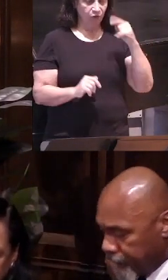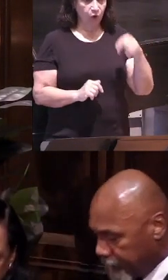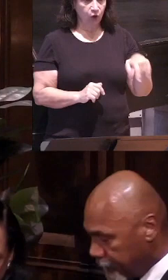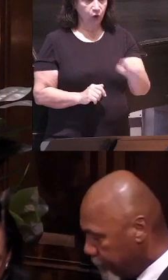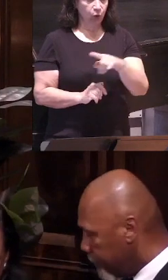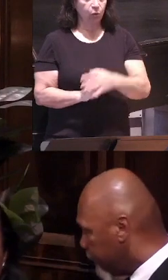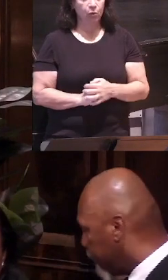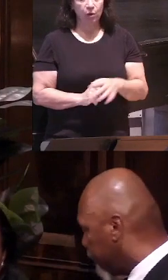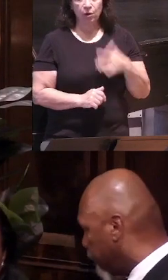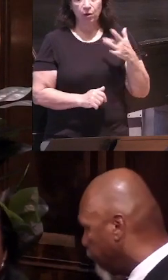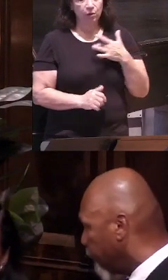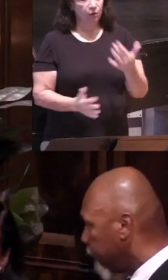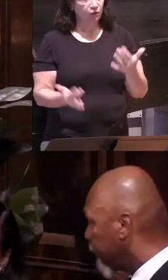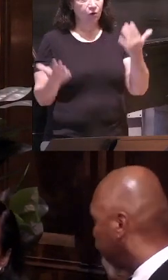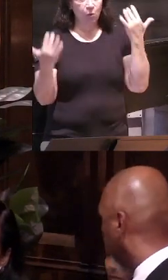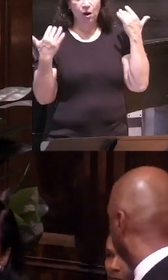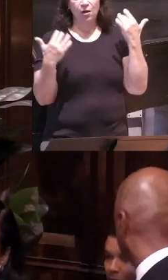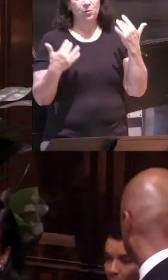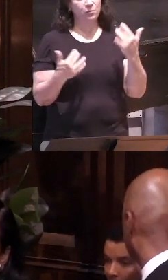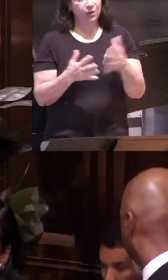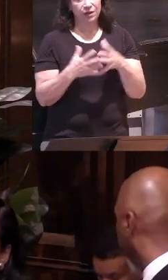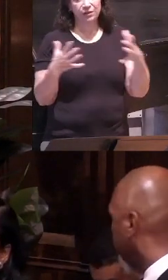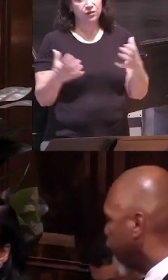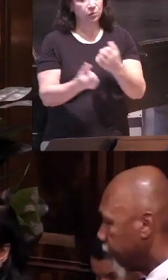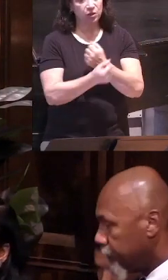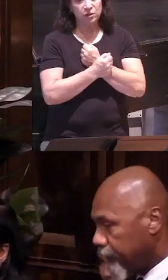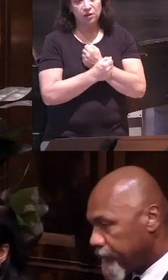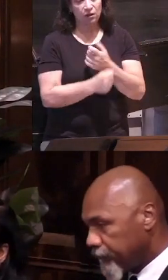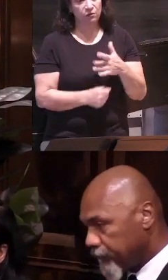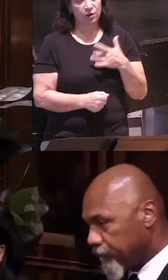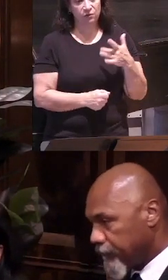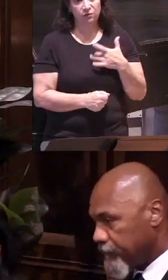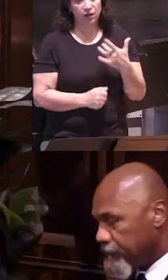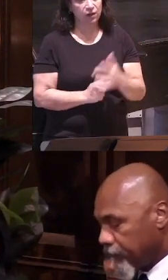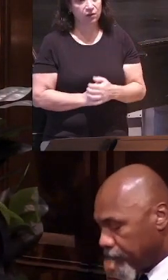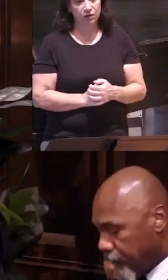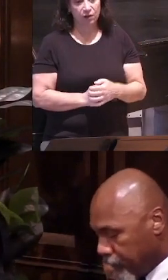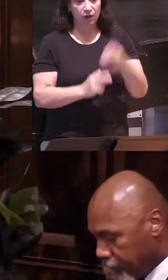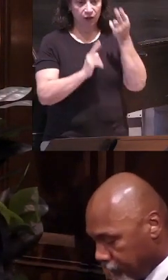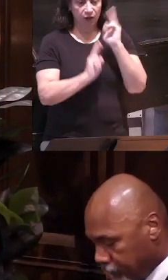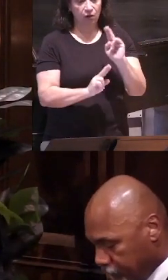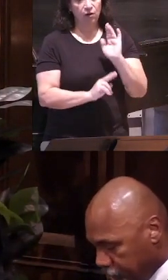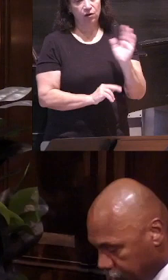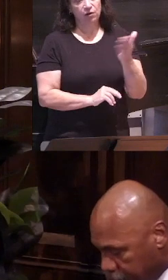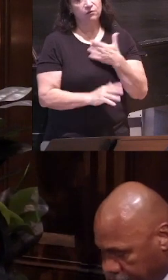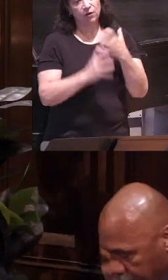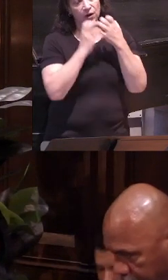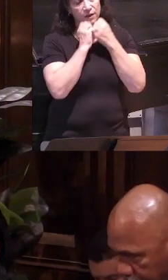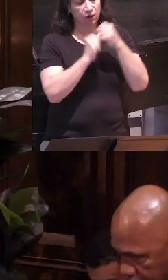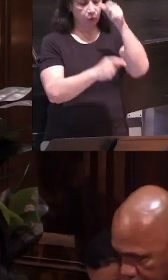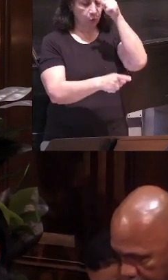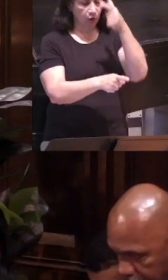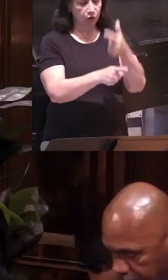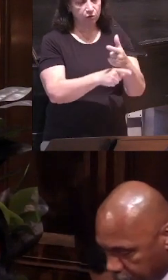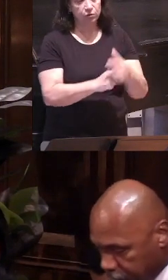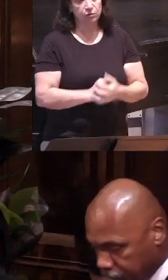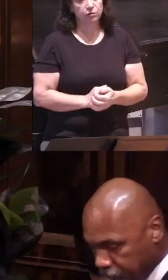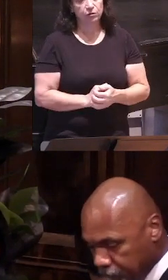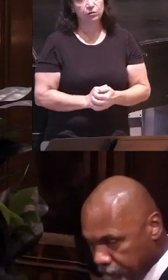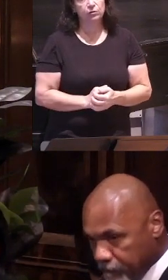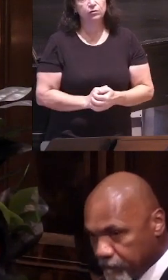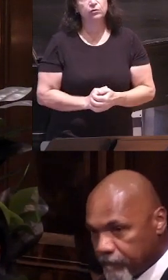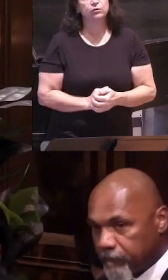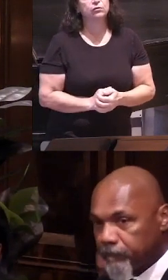are overwhelmed by the love we feel in honor of our dear brother.